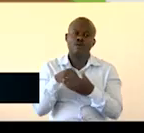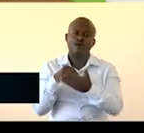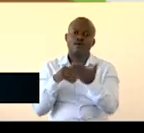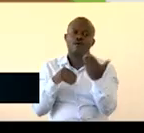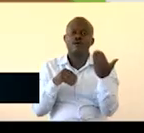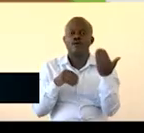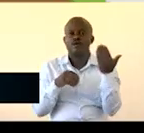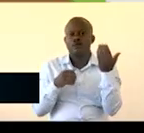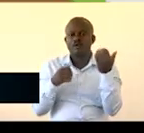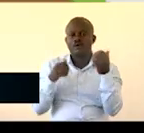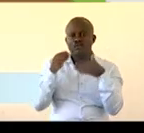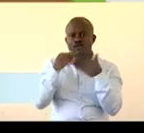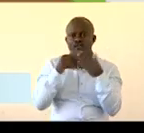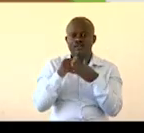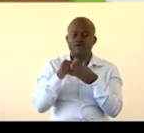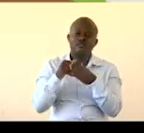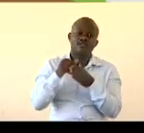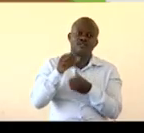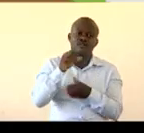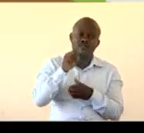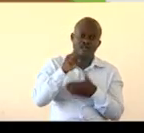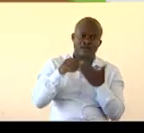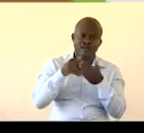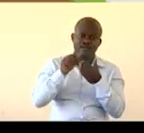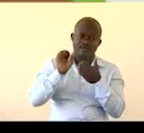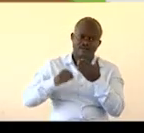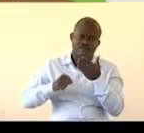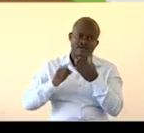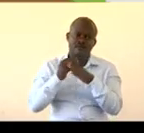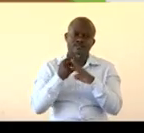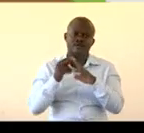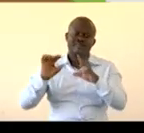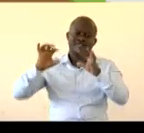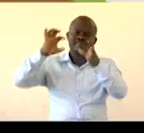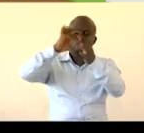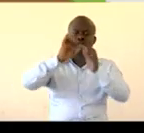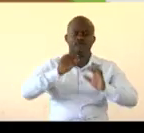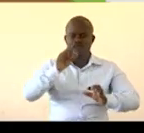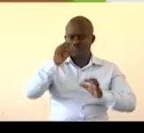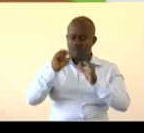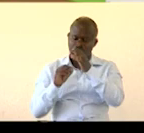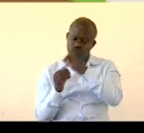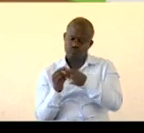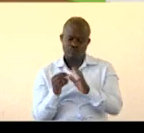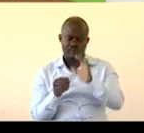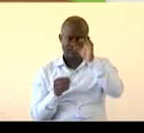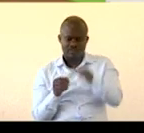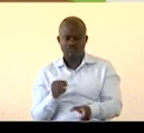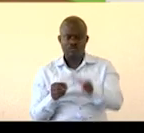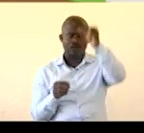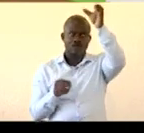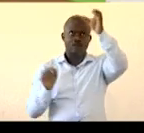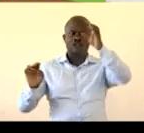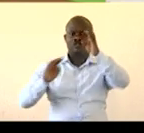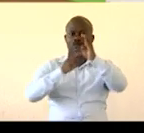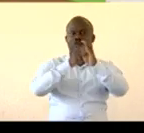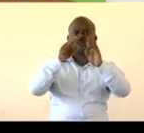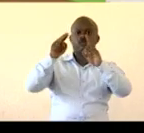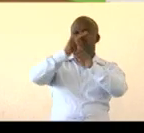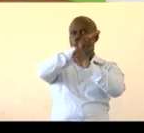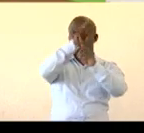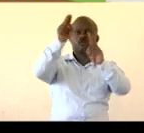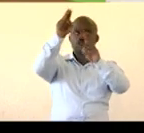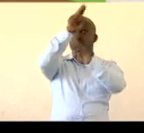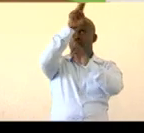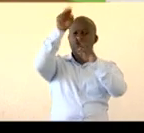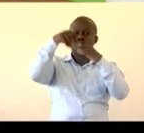that the tendrils or stem tendrils can attach there. Like you see this happening. Like you see it